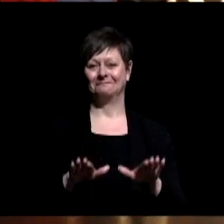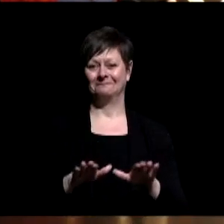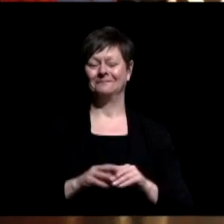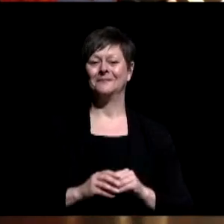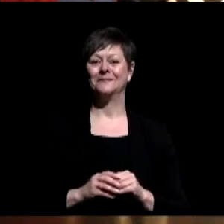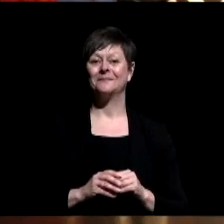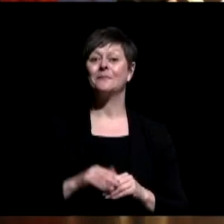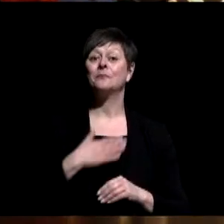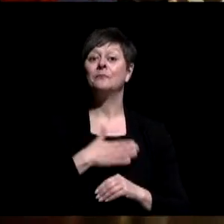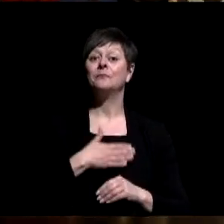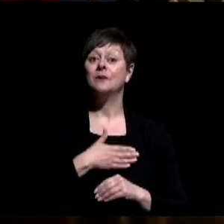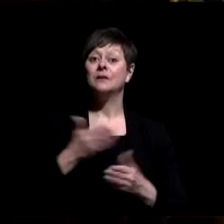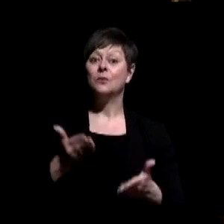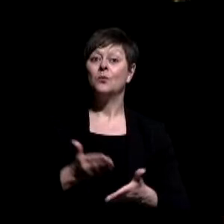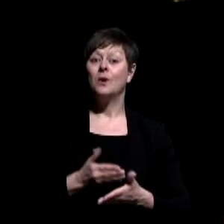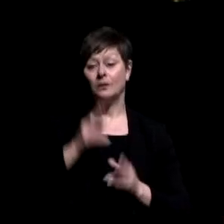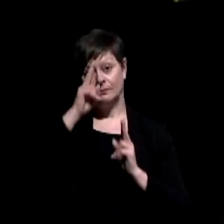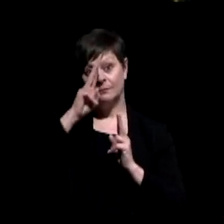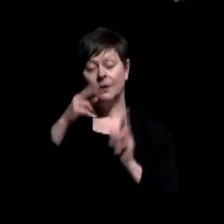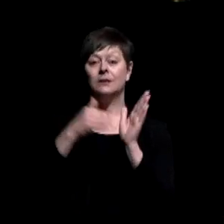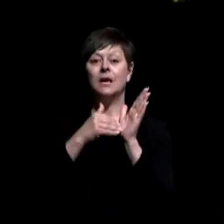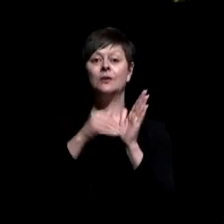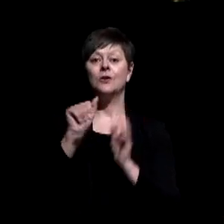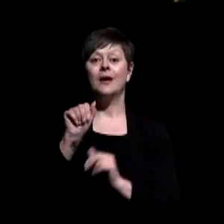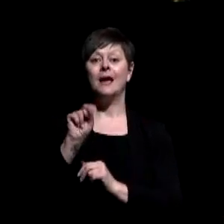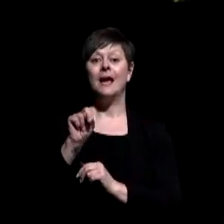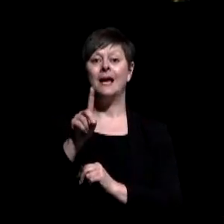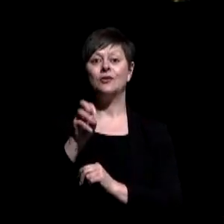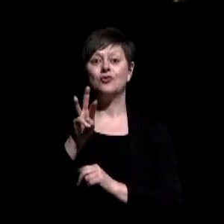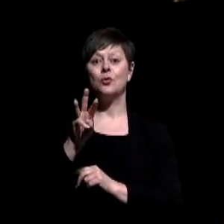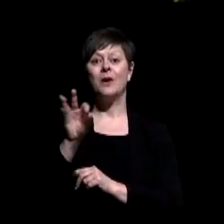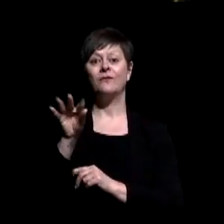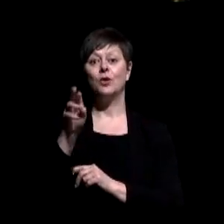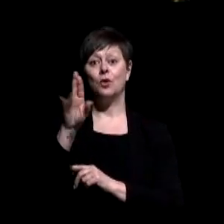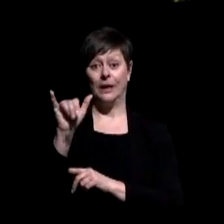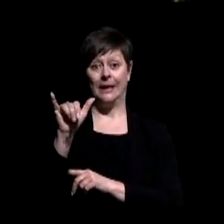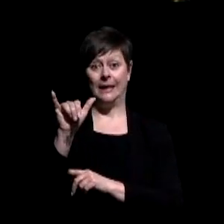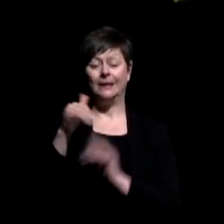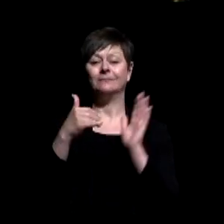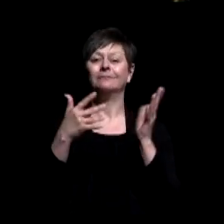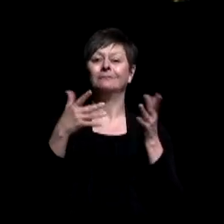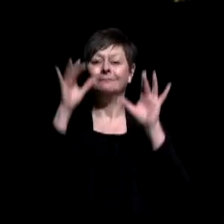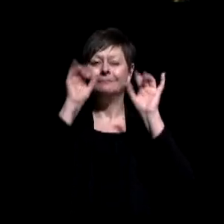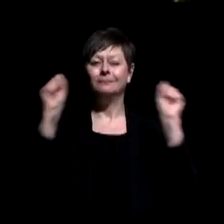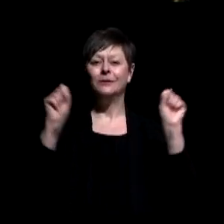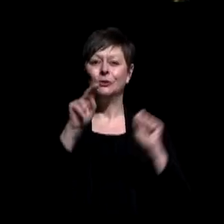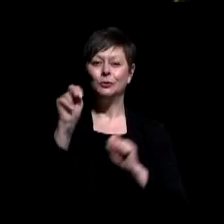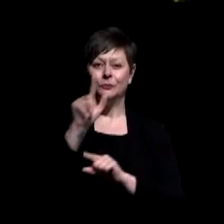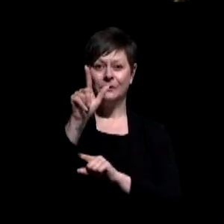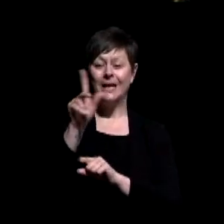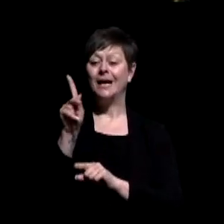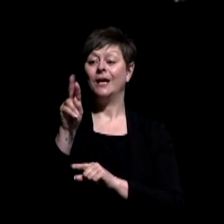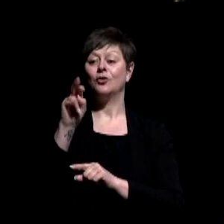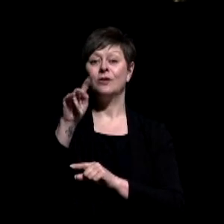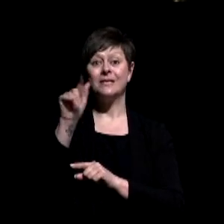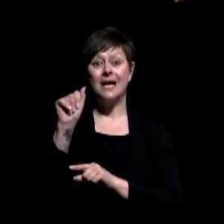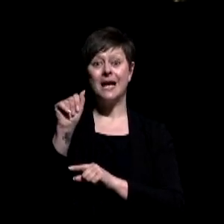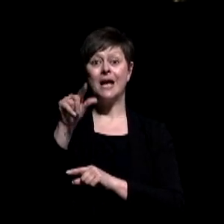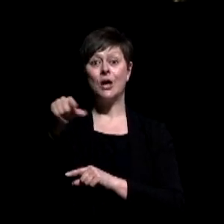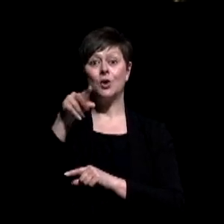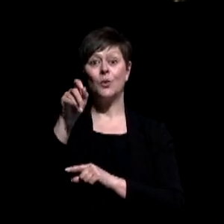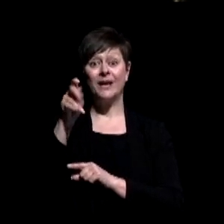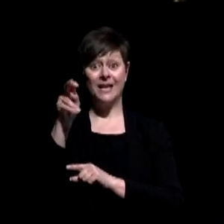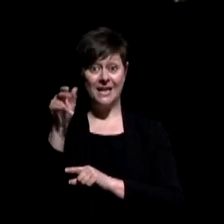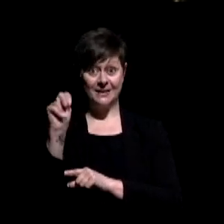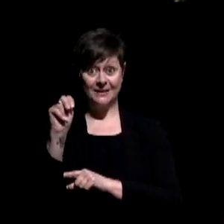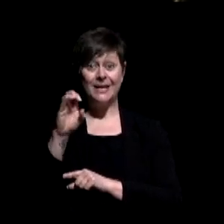Please welcome the Honourable Dr. Andrew Furey, Premier of Newfoundland and Labrador, and Krista Quinlan, Clerk of the Executive